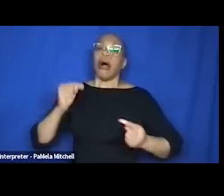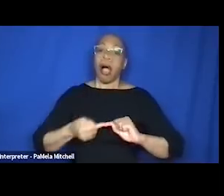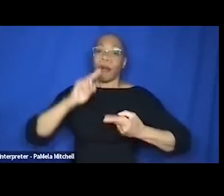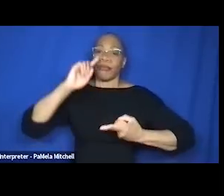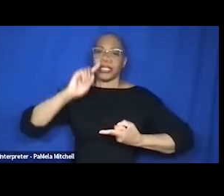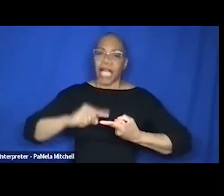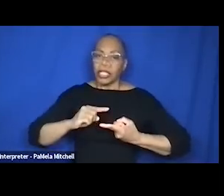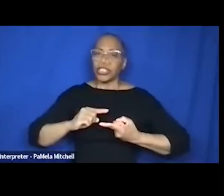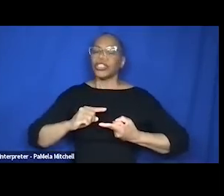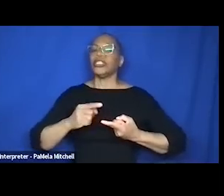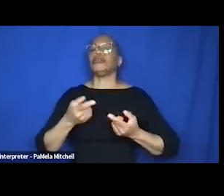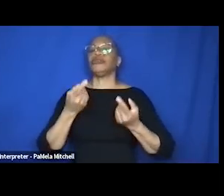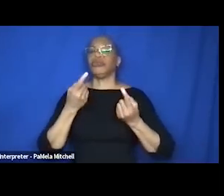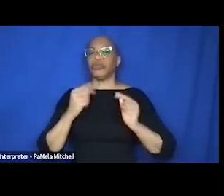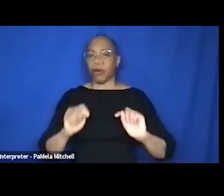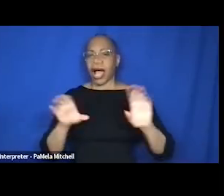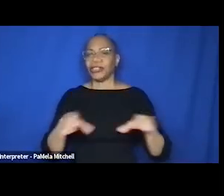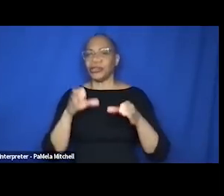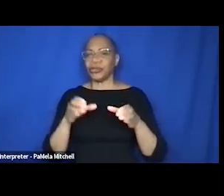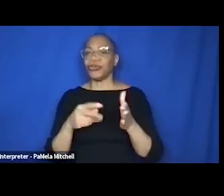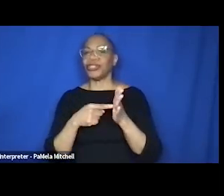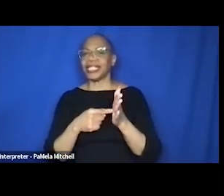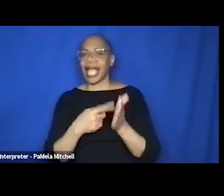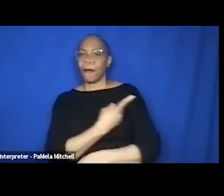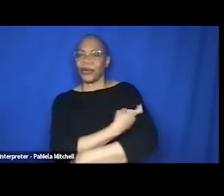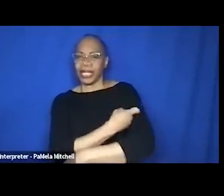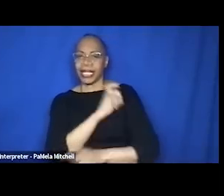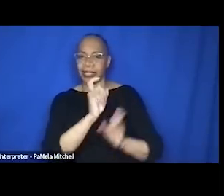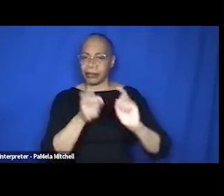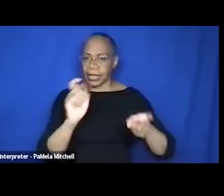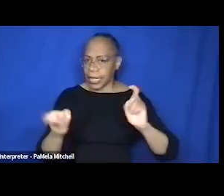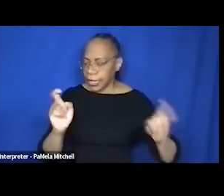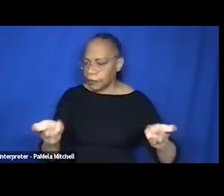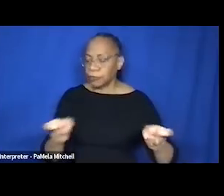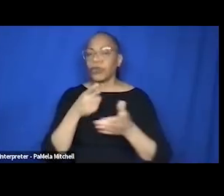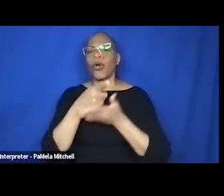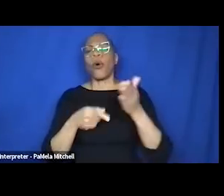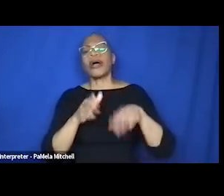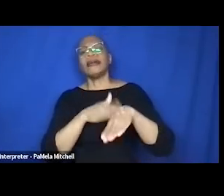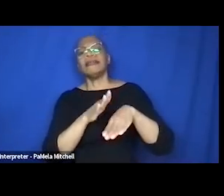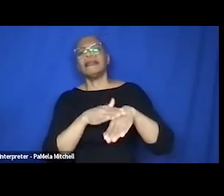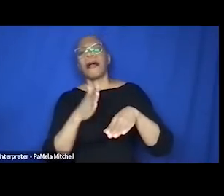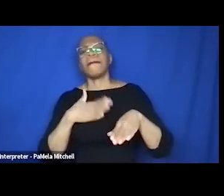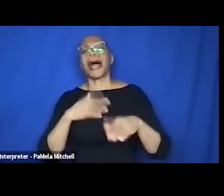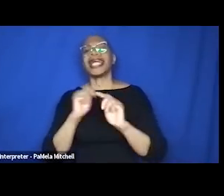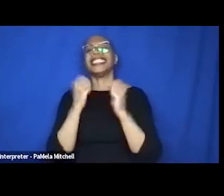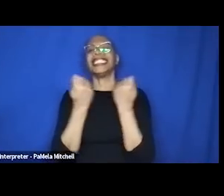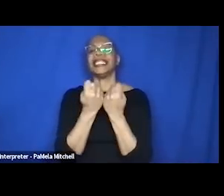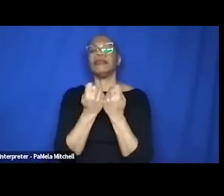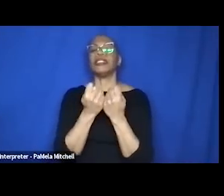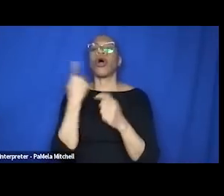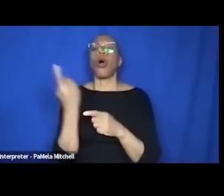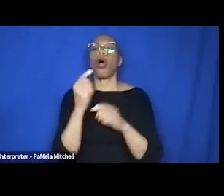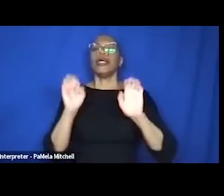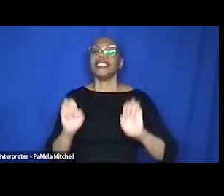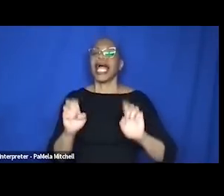the essentials that go with both. And not only do we give them out, one thing I'm always telling my team is to always educate the